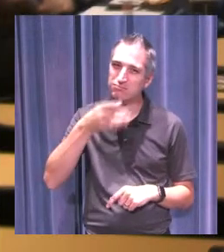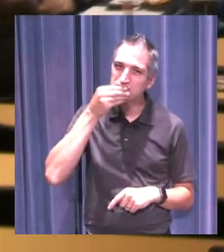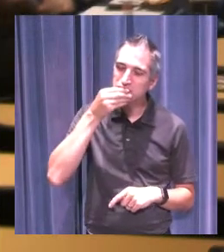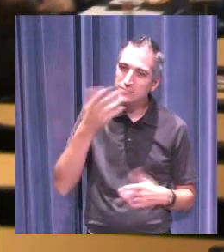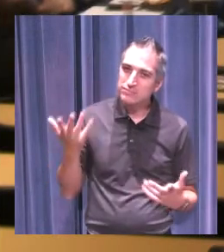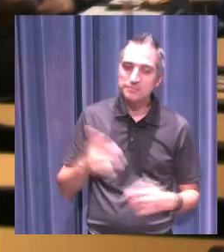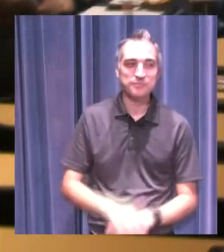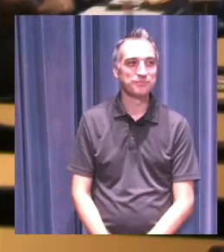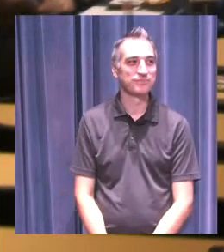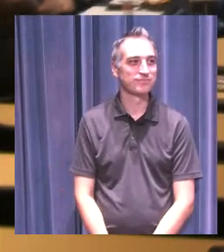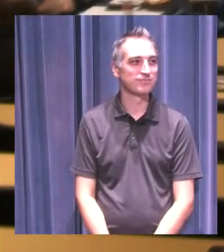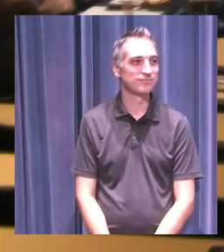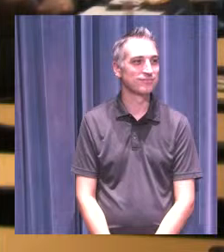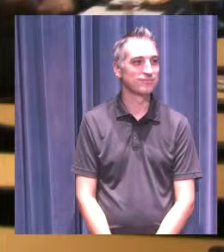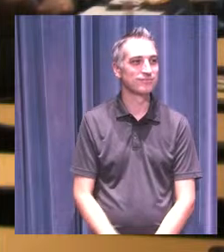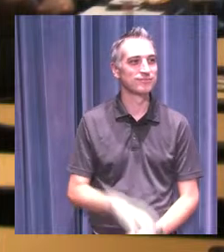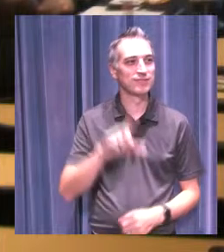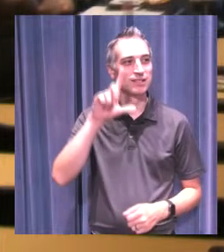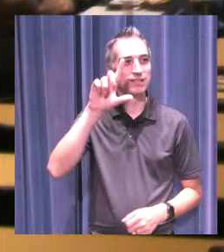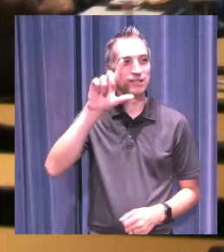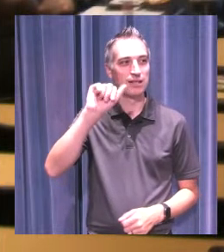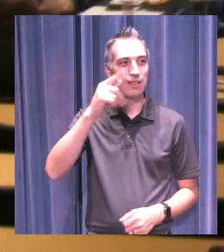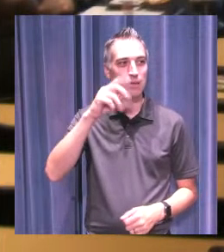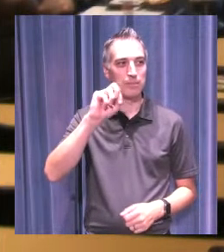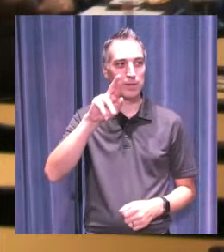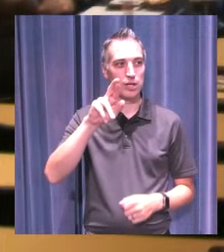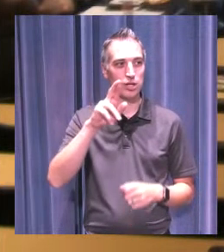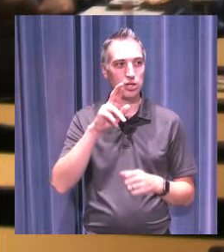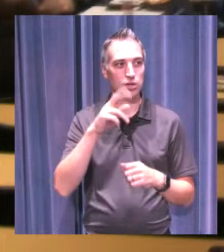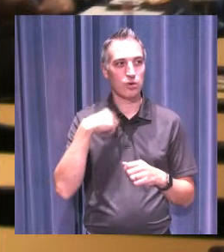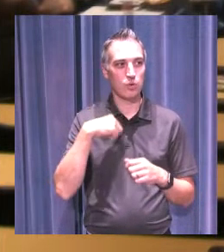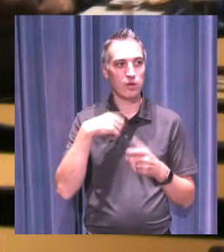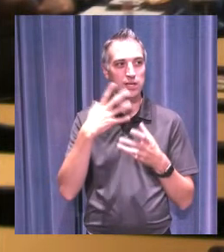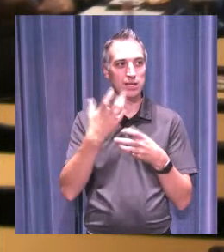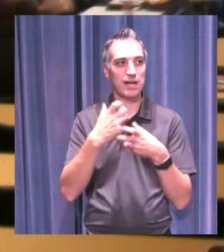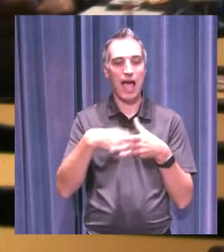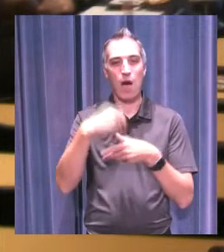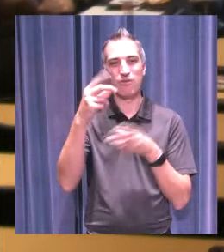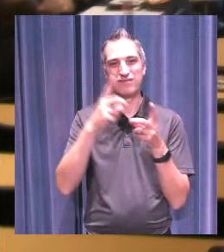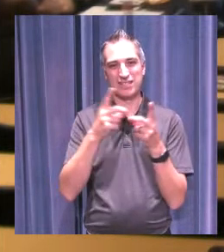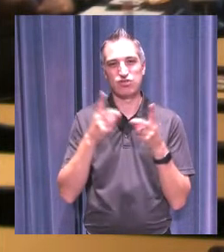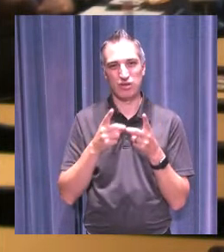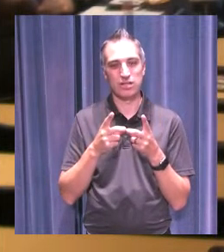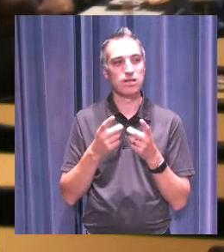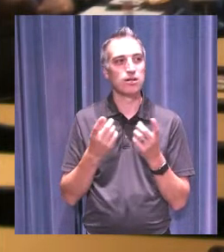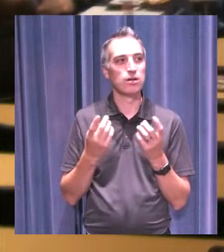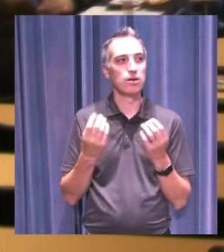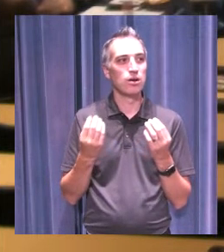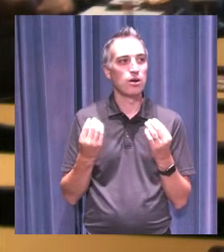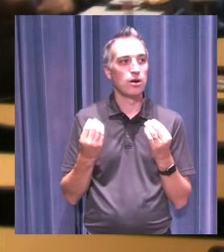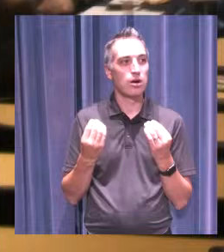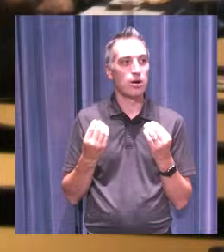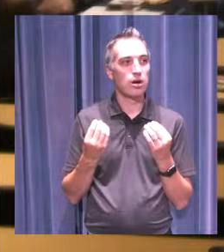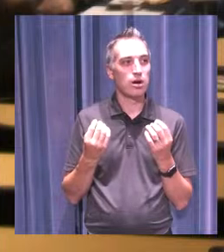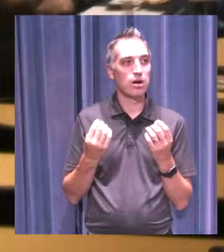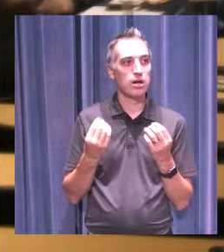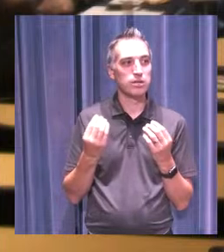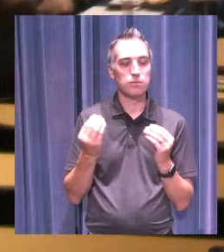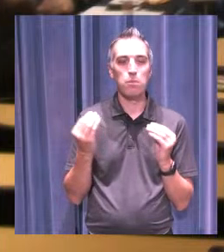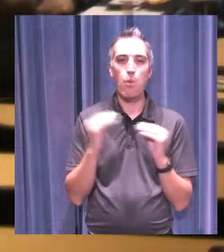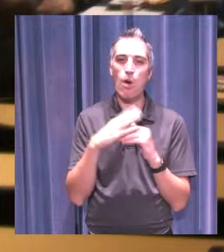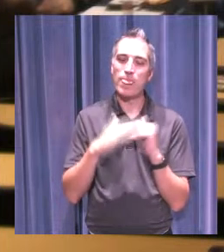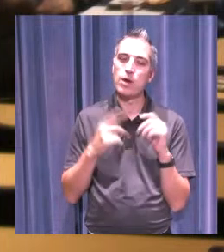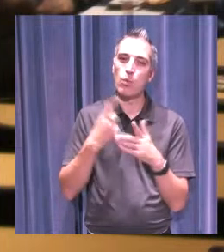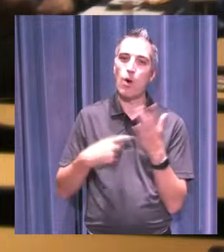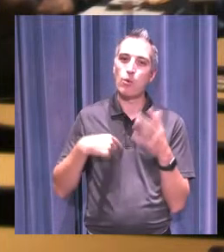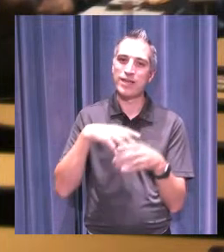so the bond, Lapeer runs like this. So we get out of district tuition. So it's larger. It's more than we would give her in district, and